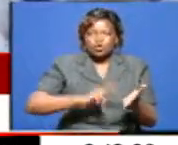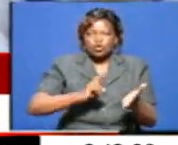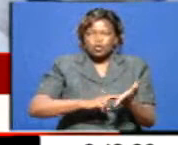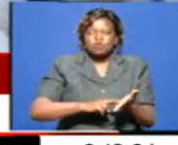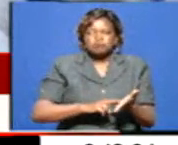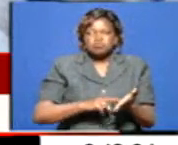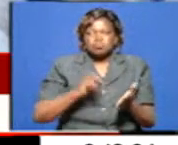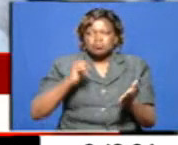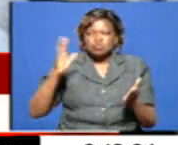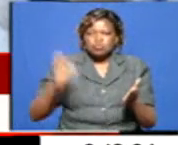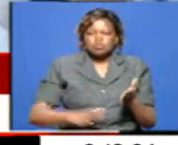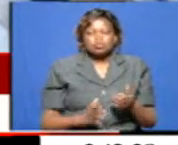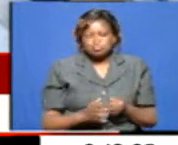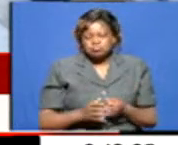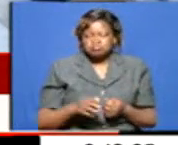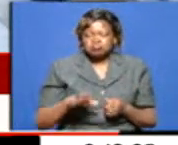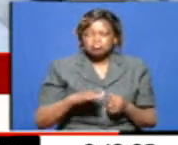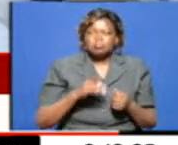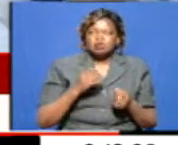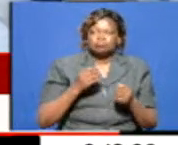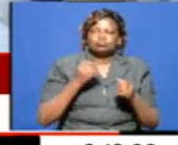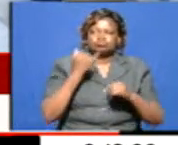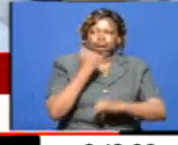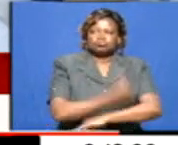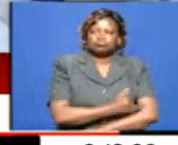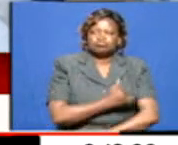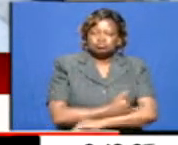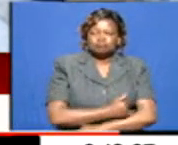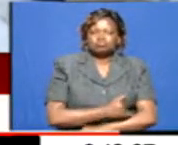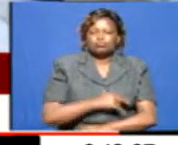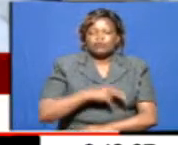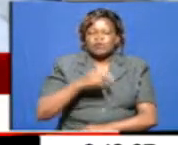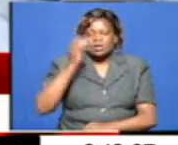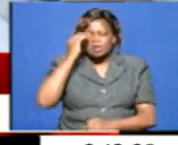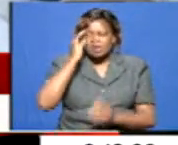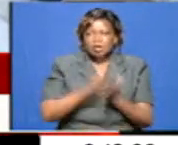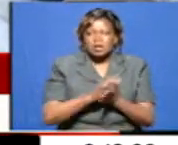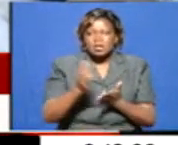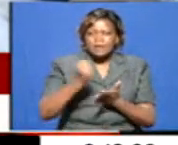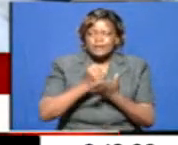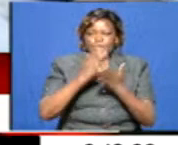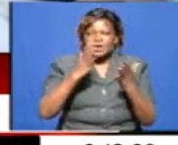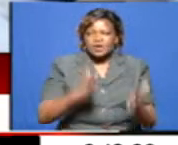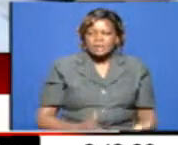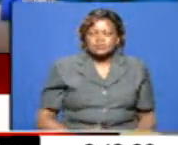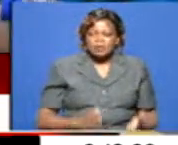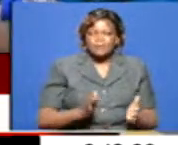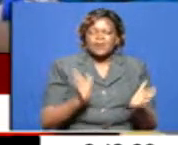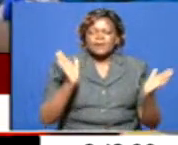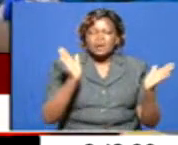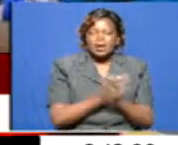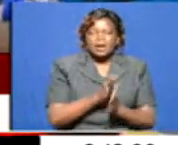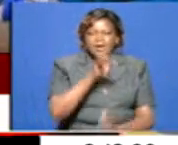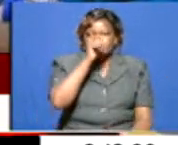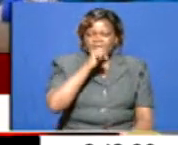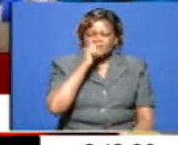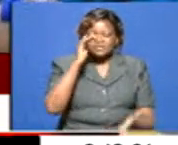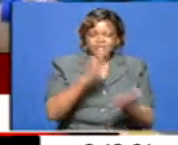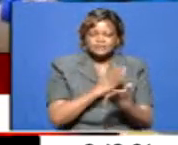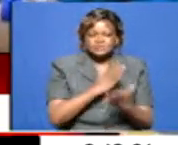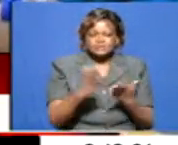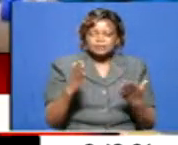sector skills by institutions of higher learning and employers in the public and private sectors.